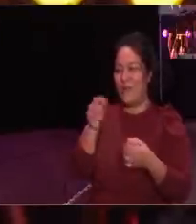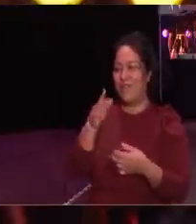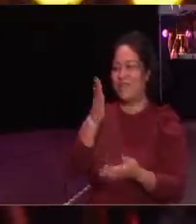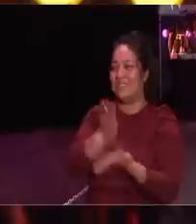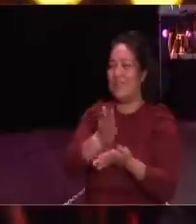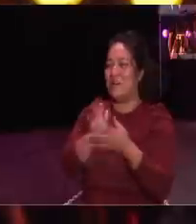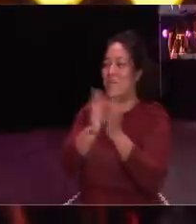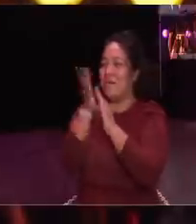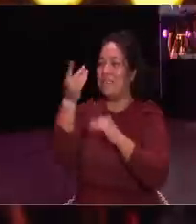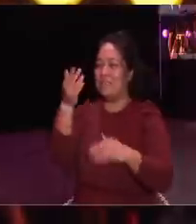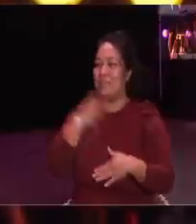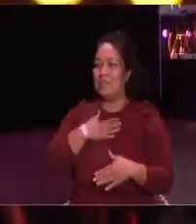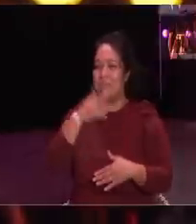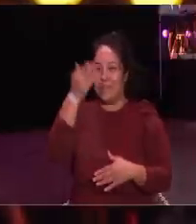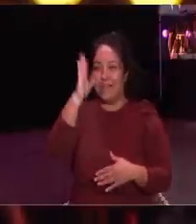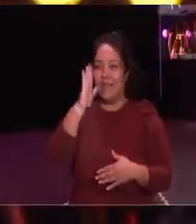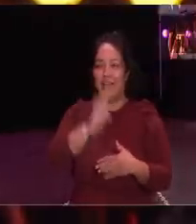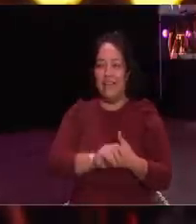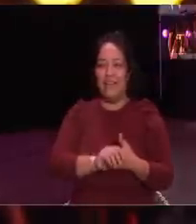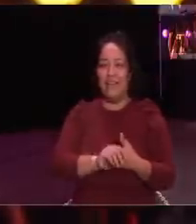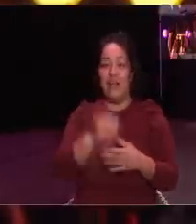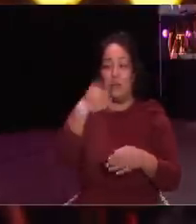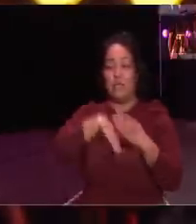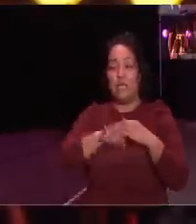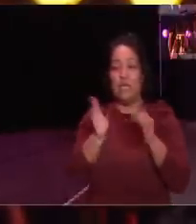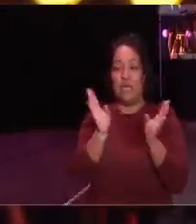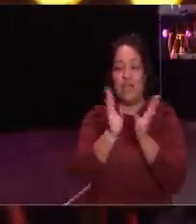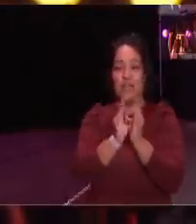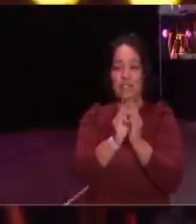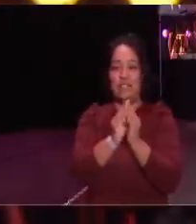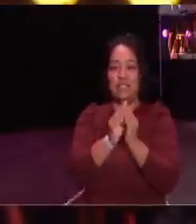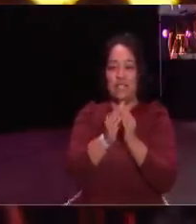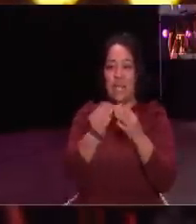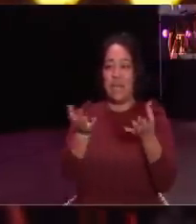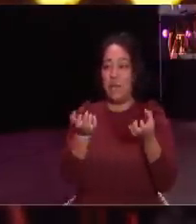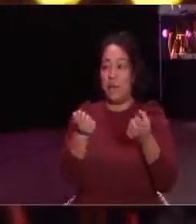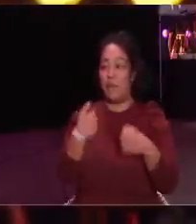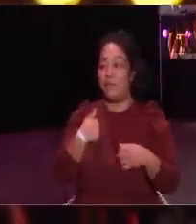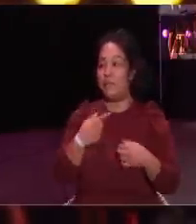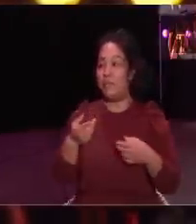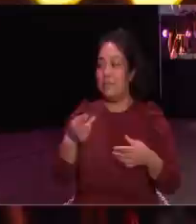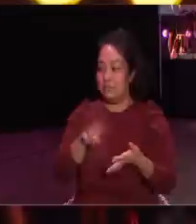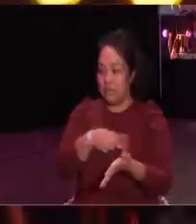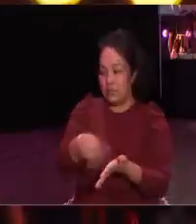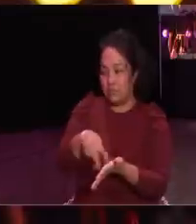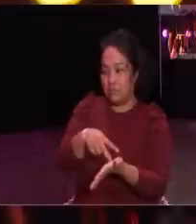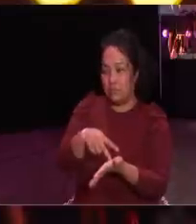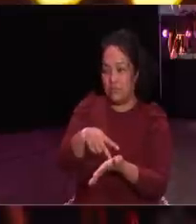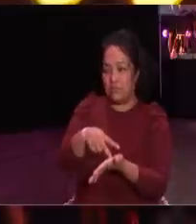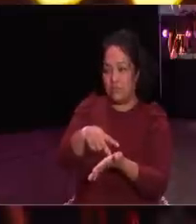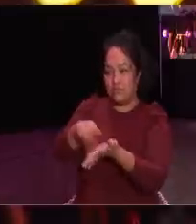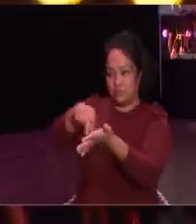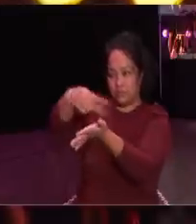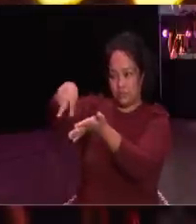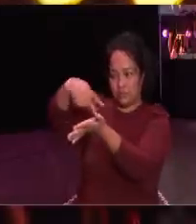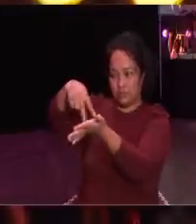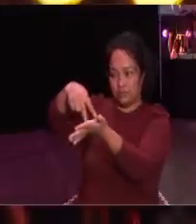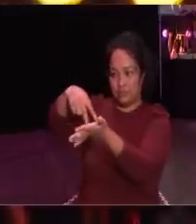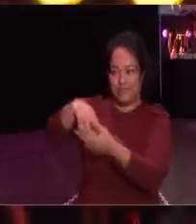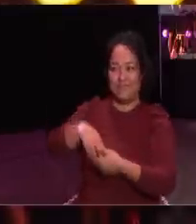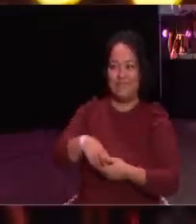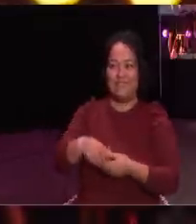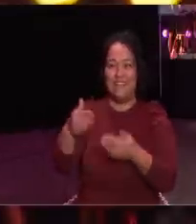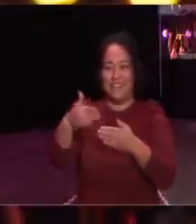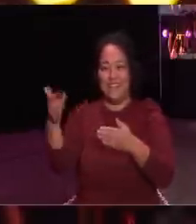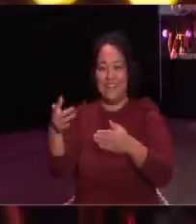convención. I was in a convention. Y me hicieron danzar. And they wanted me to dance. Y al siguiente día no pude ir a la reunión de pastores.